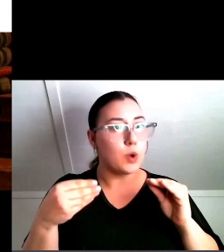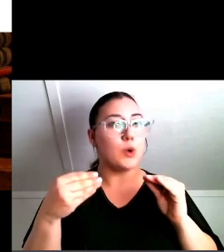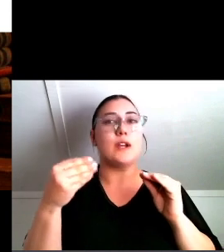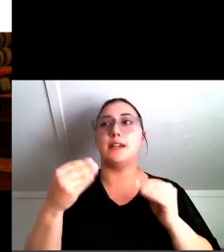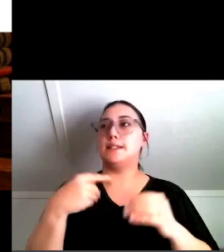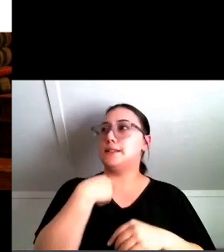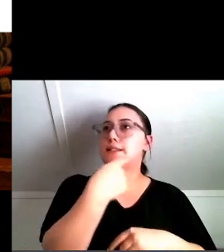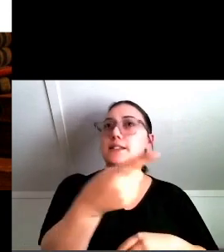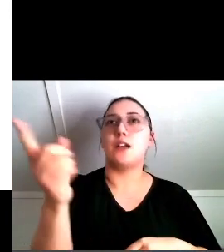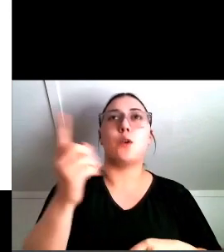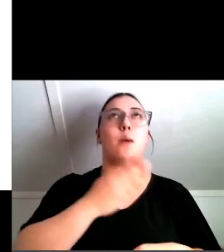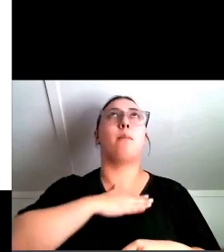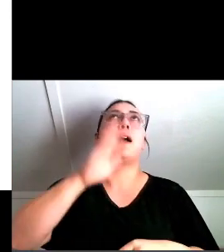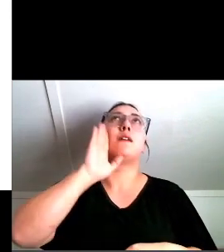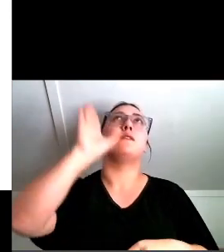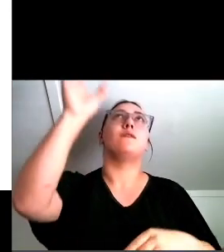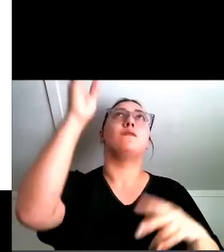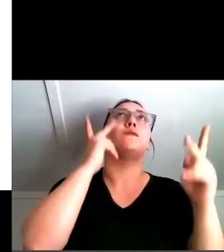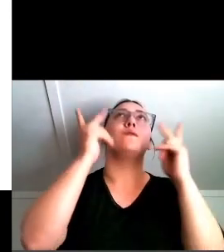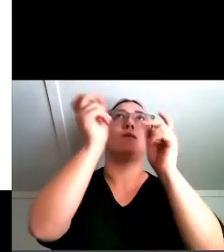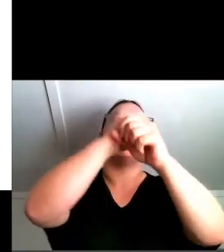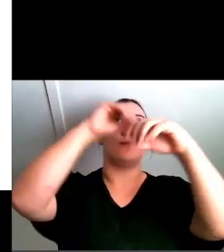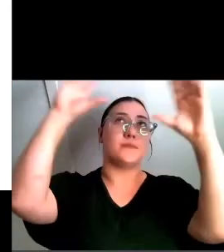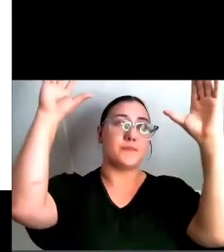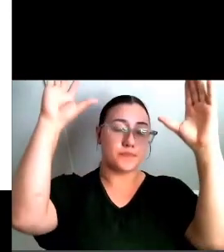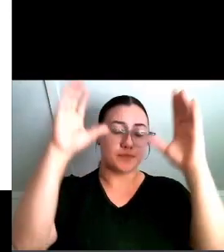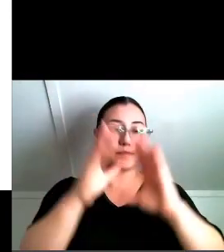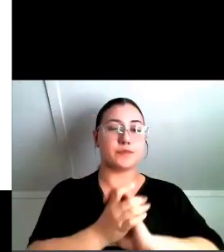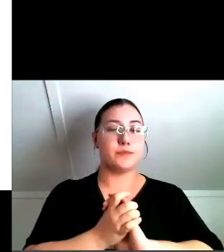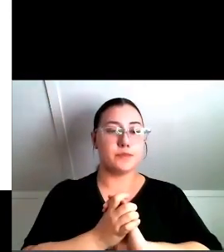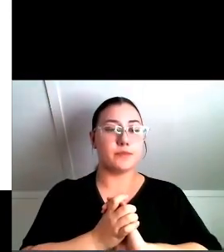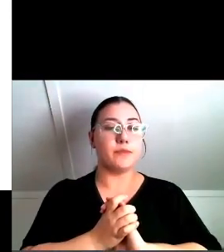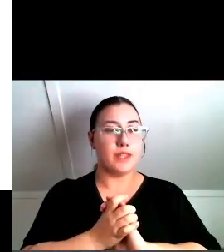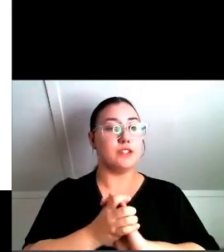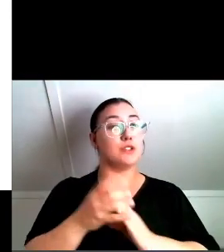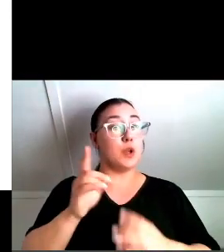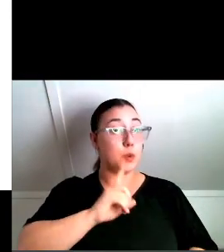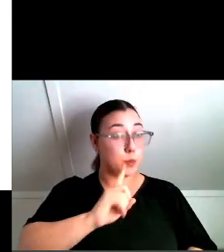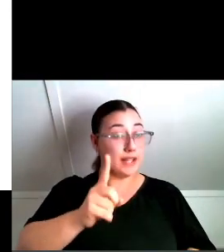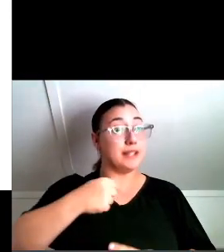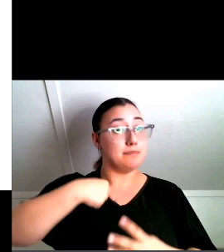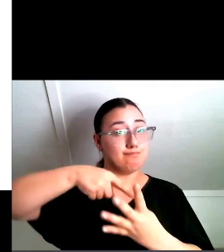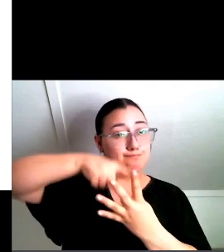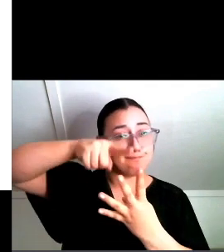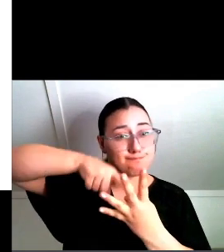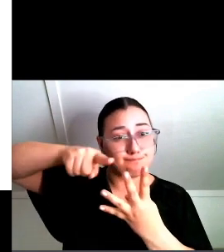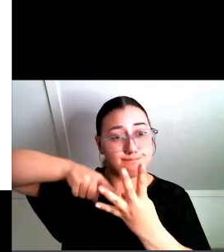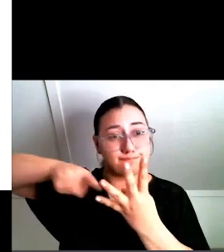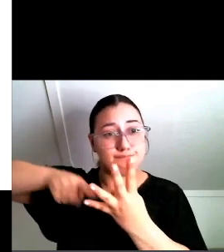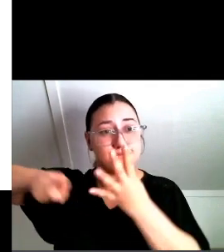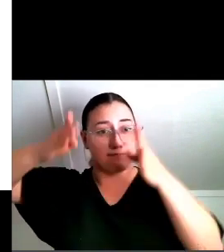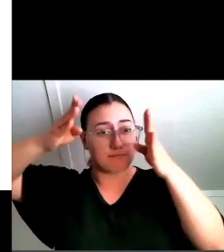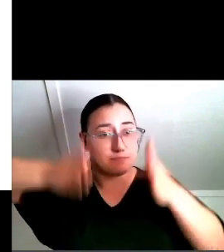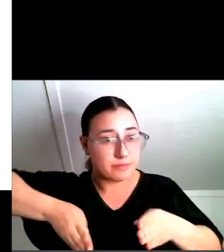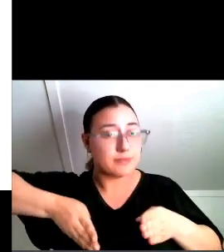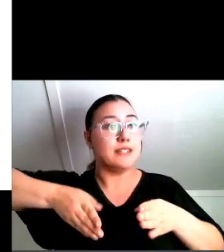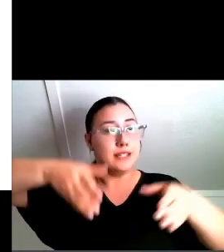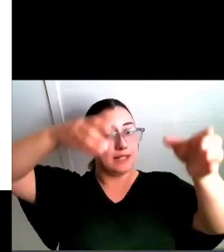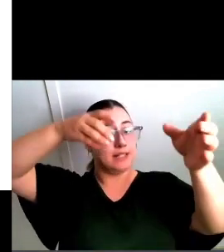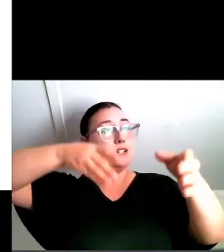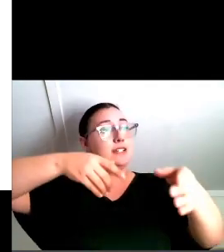My generative practice is inherently interdisciplinary because ultimately, in order to tell those stories and understand what people